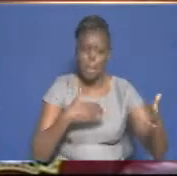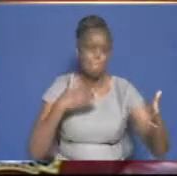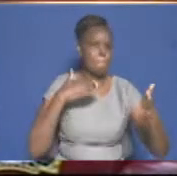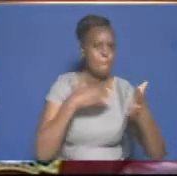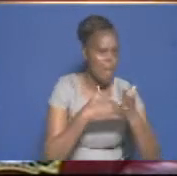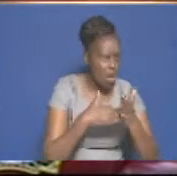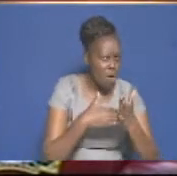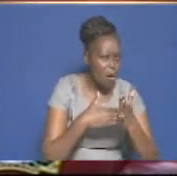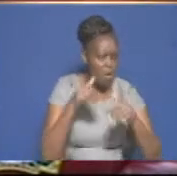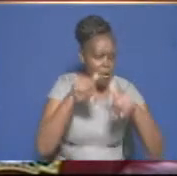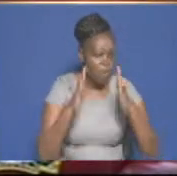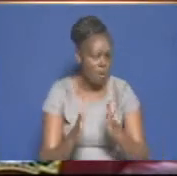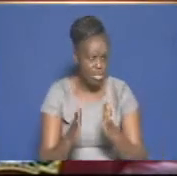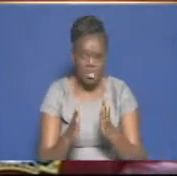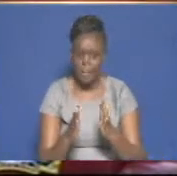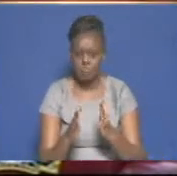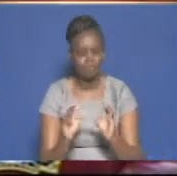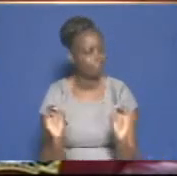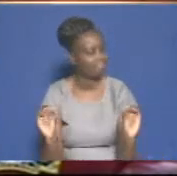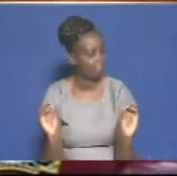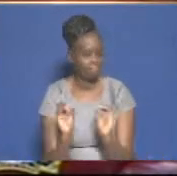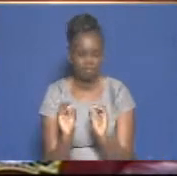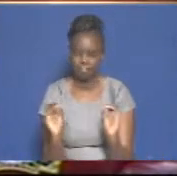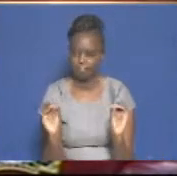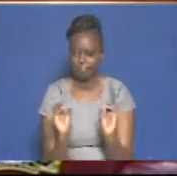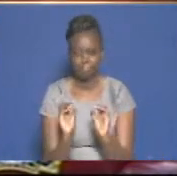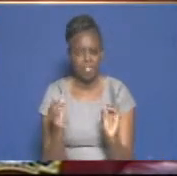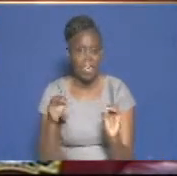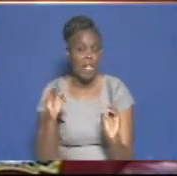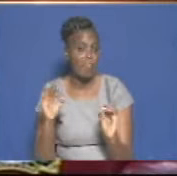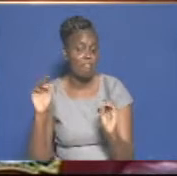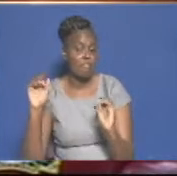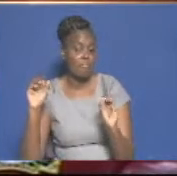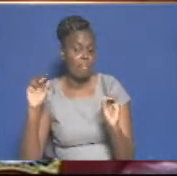Kenyan voters from electing where they want to elect.